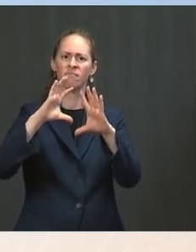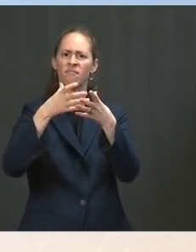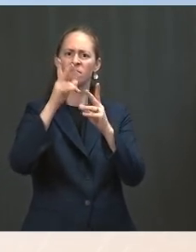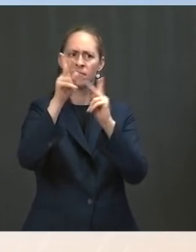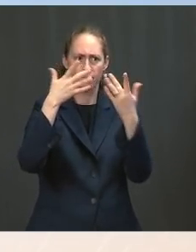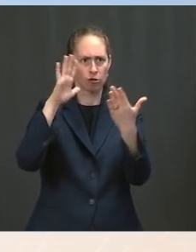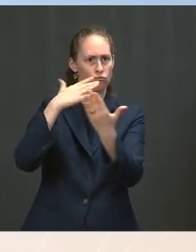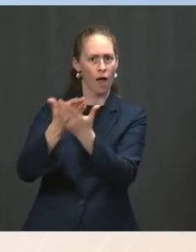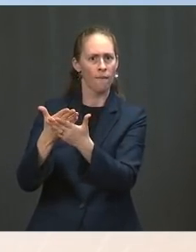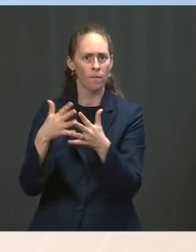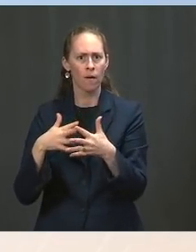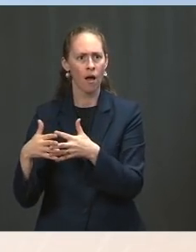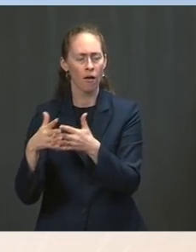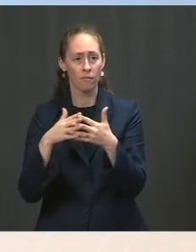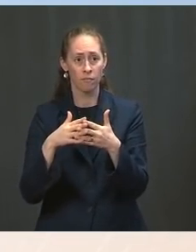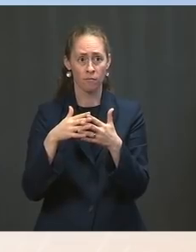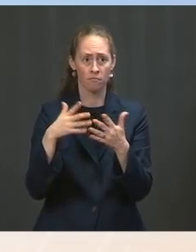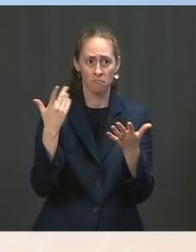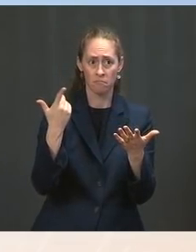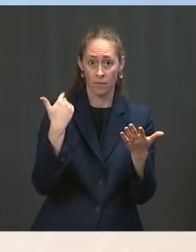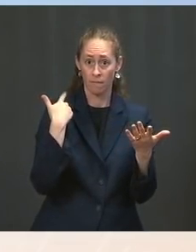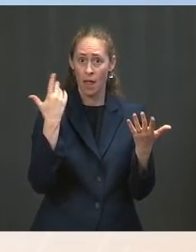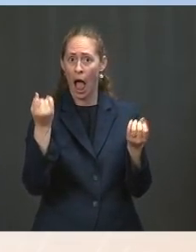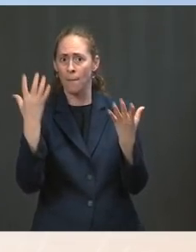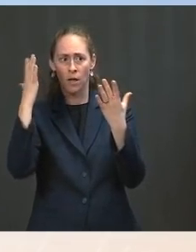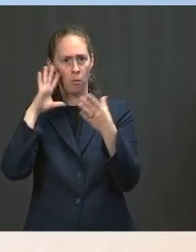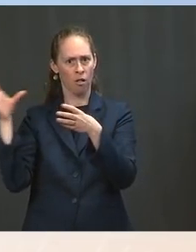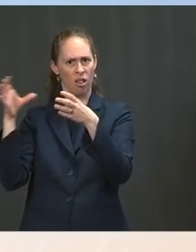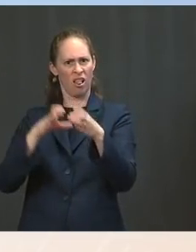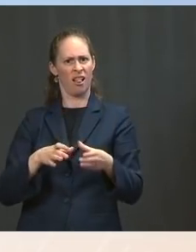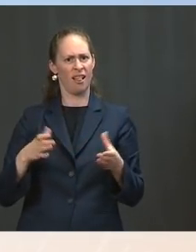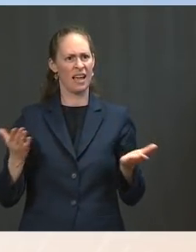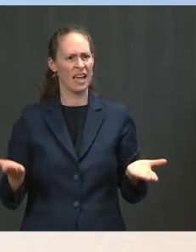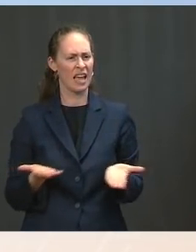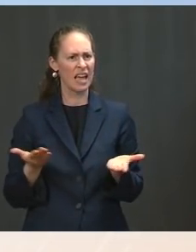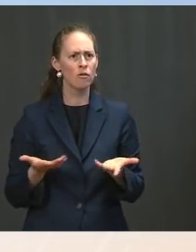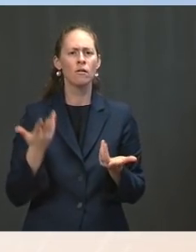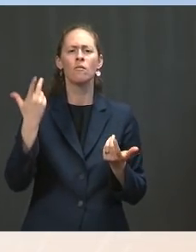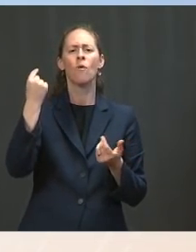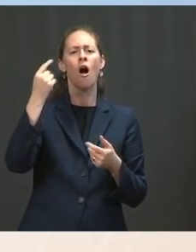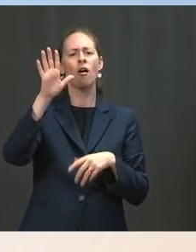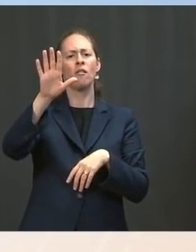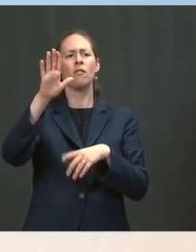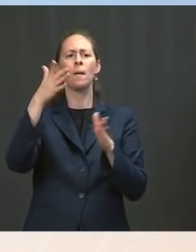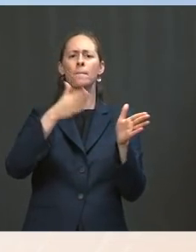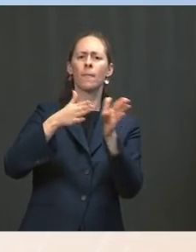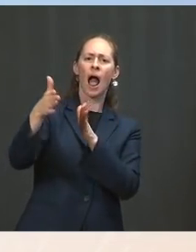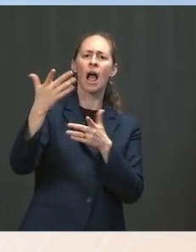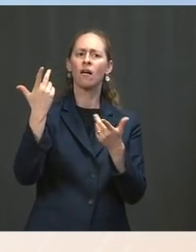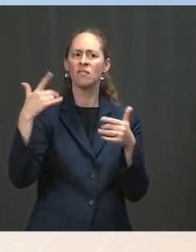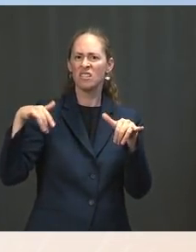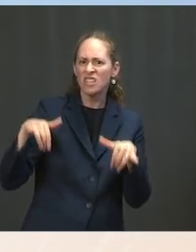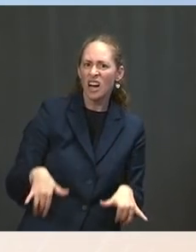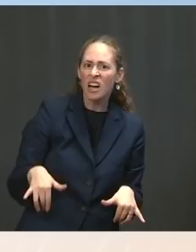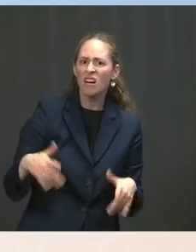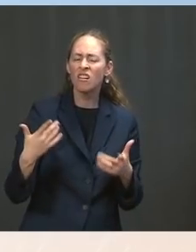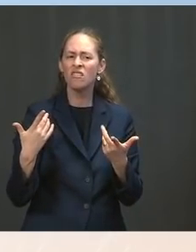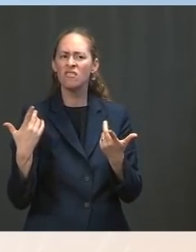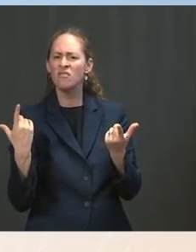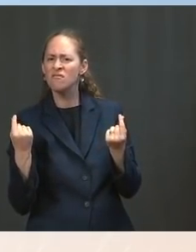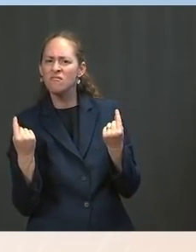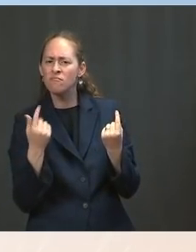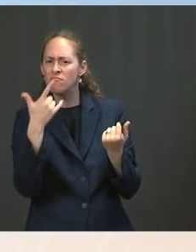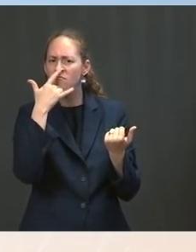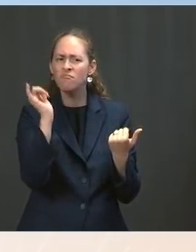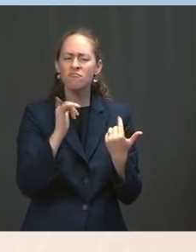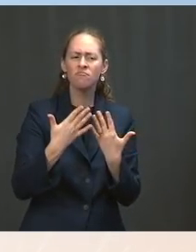to the United States? What's their long-term plan? And outside of adding a priority 2 designation, what else is this administration doing